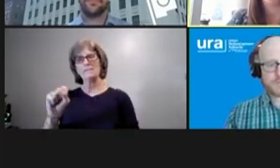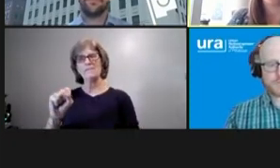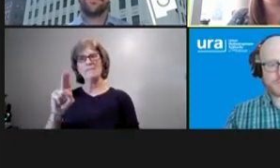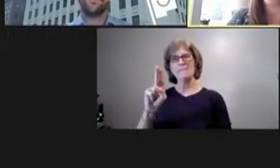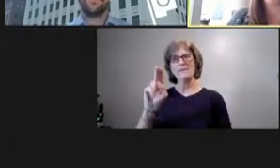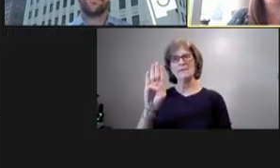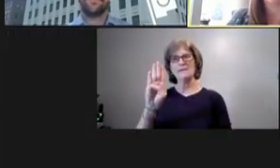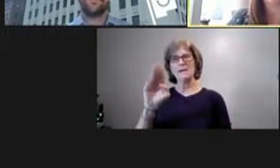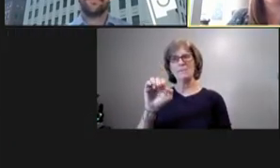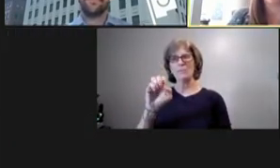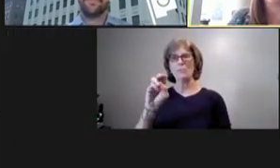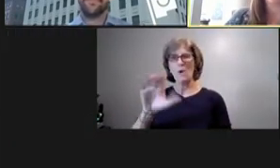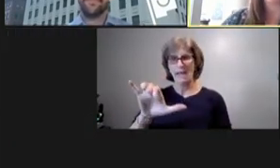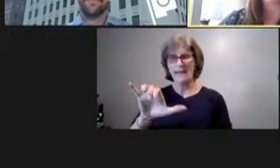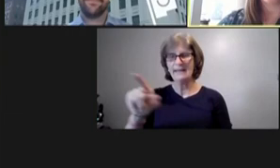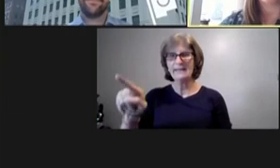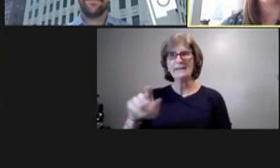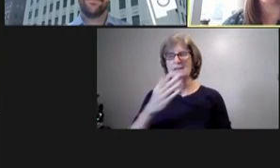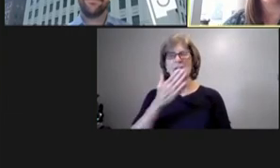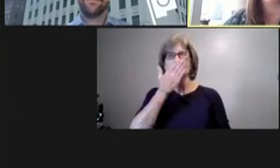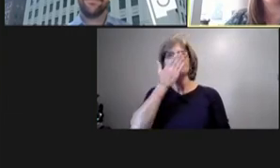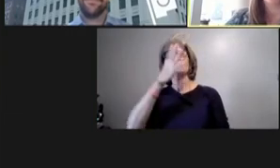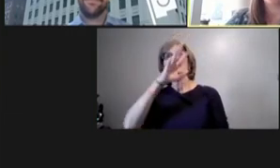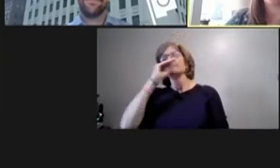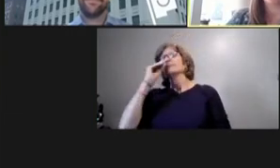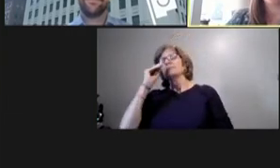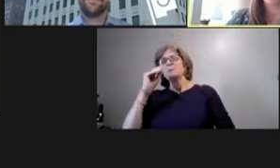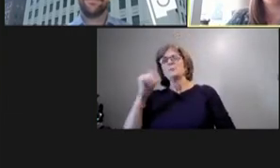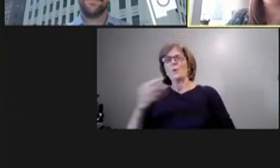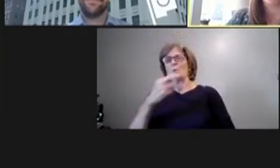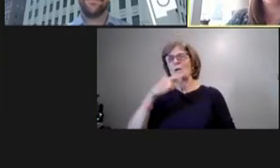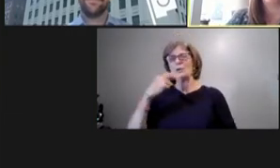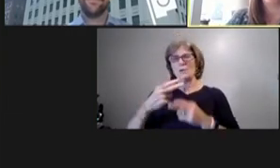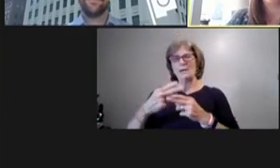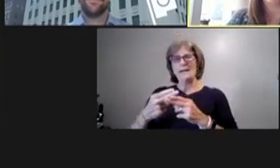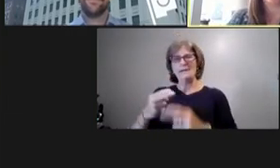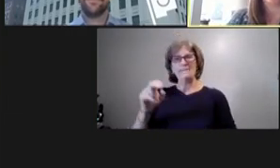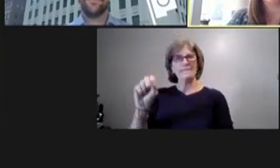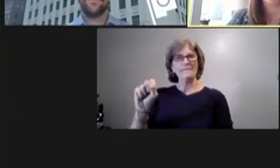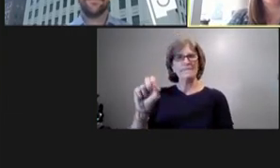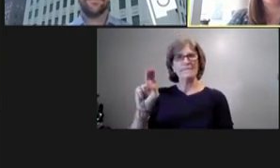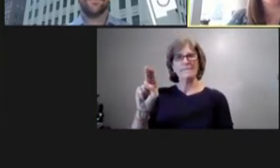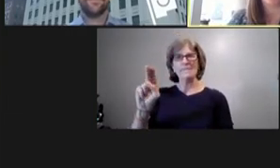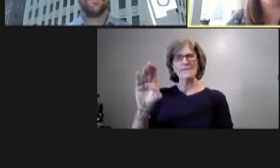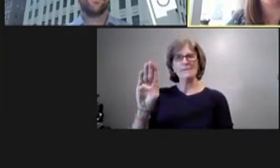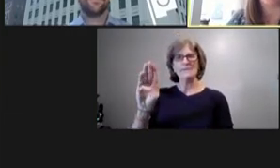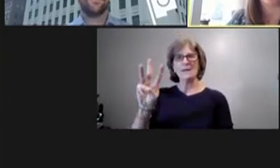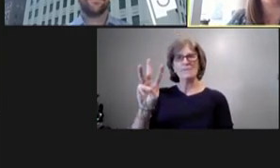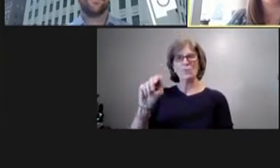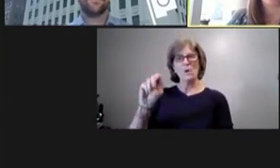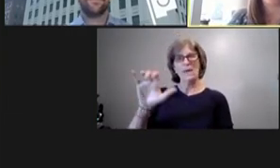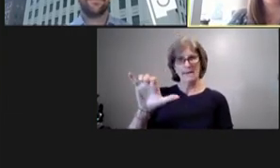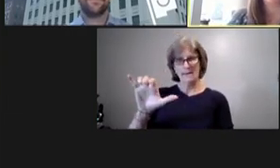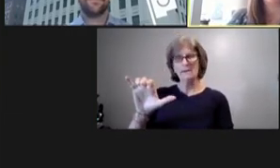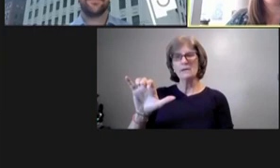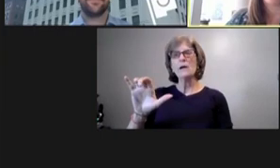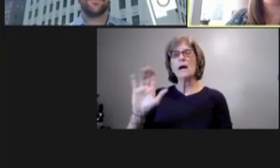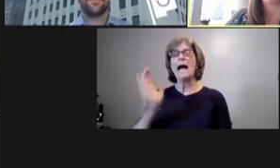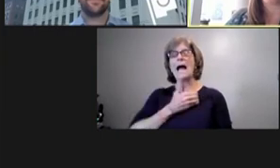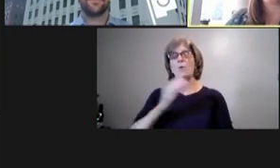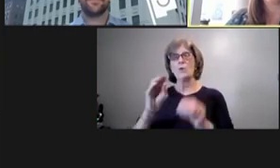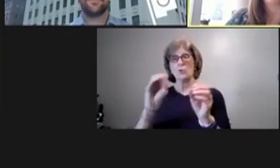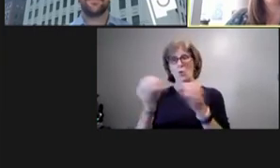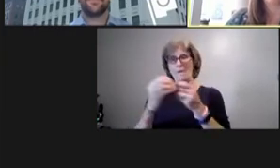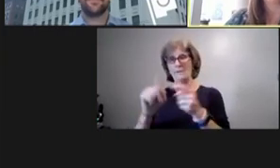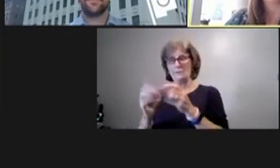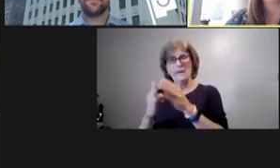that you can smell all day long. It is open from 9:30 to 4:30 Monday through Friday.